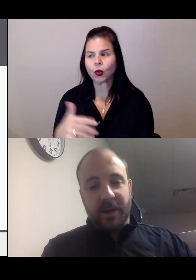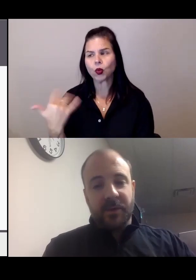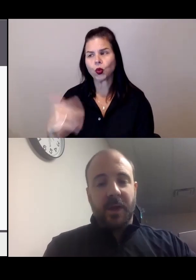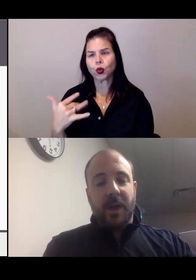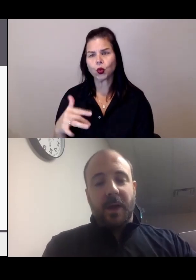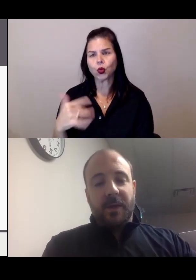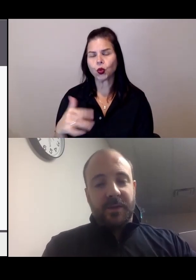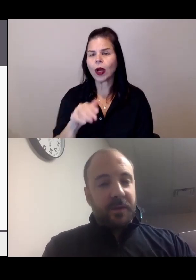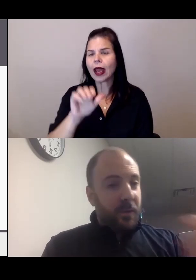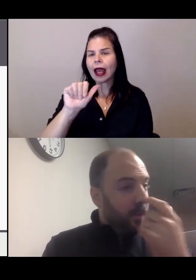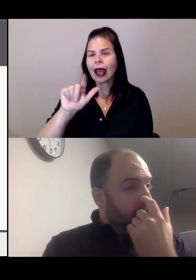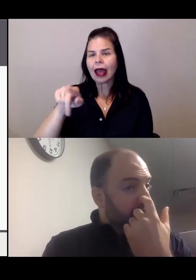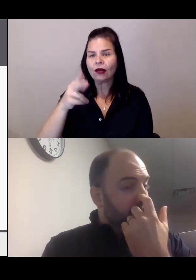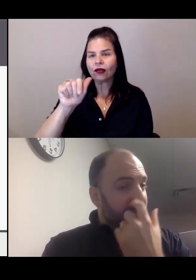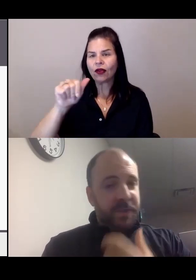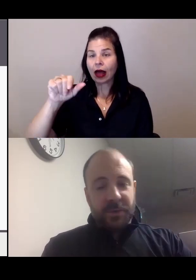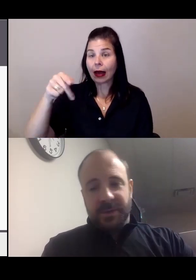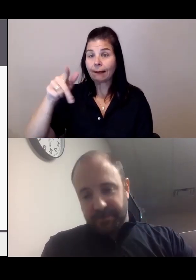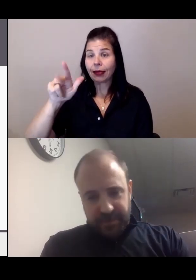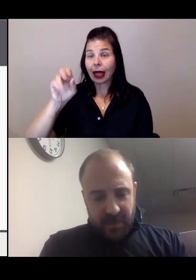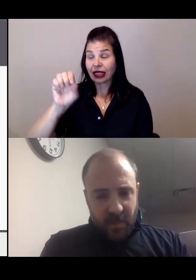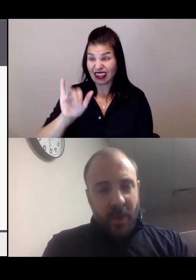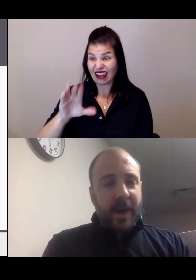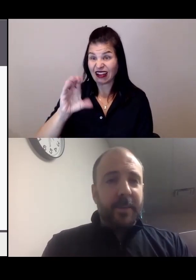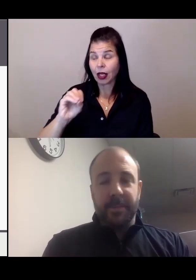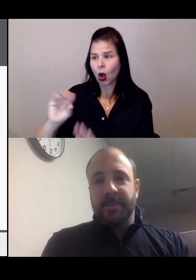Alpha Plus. These two individuals,